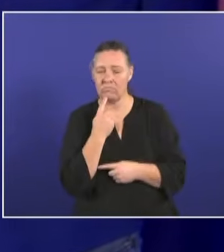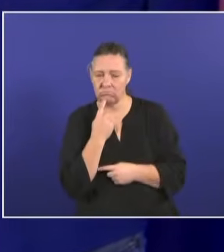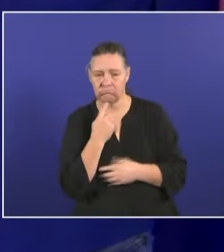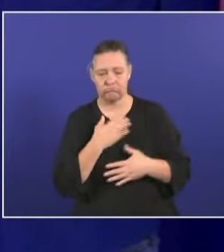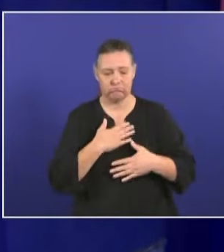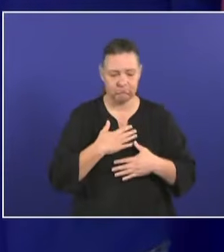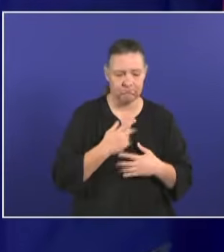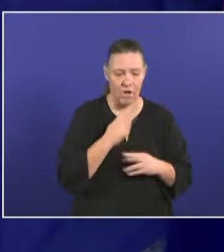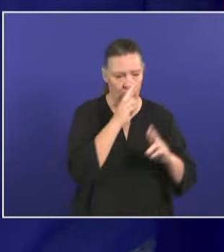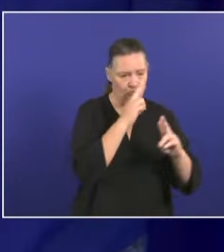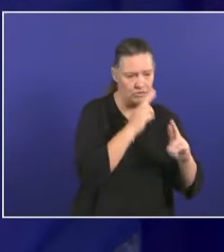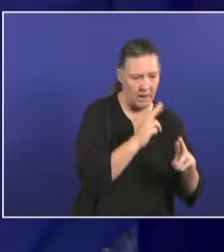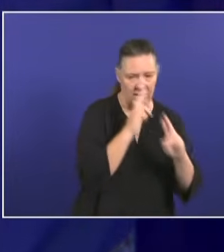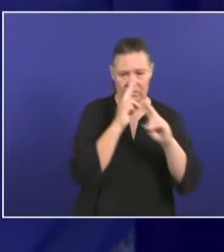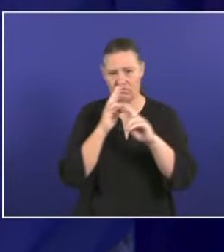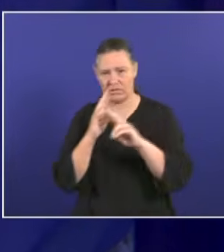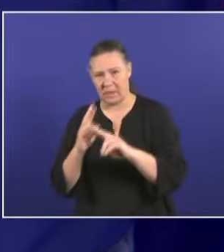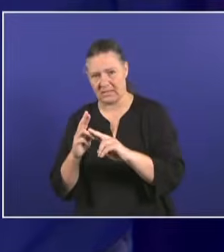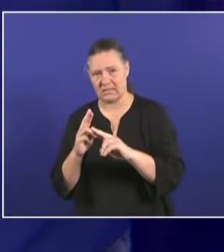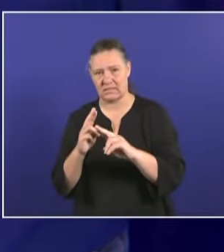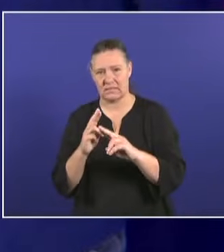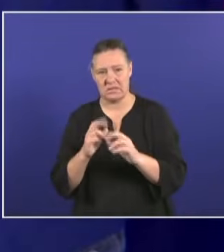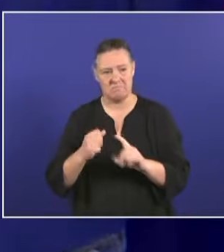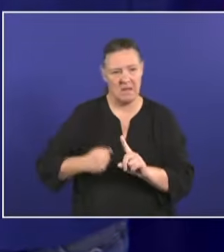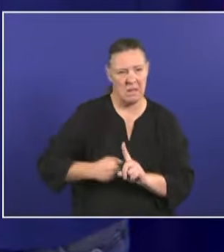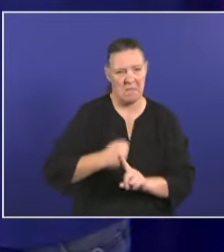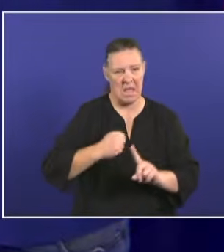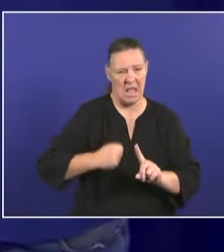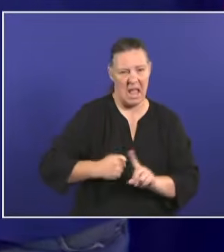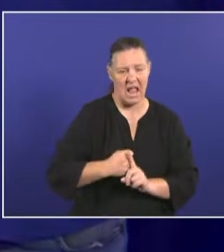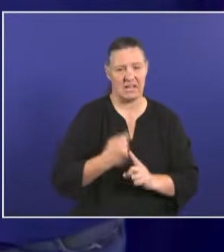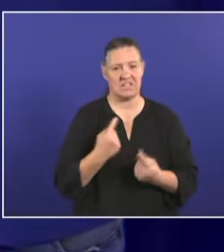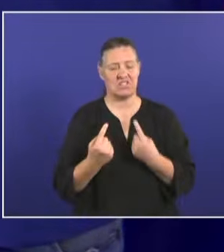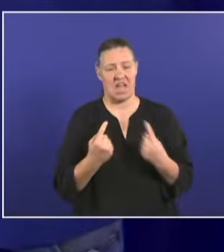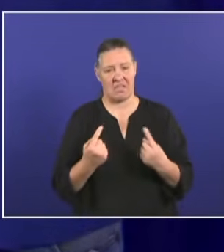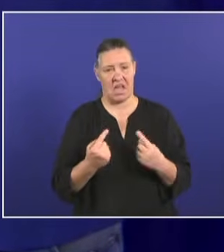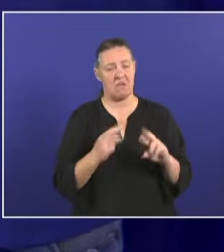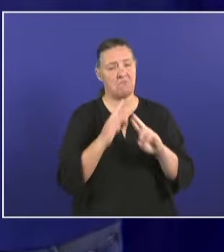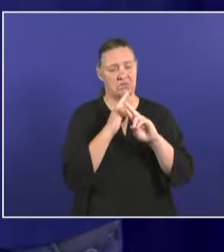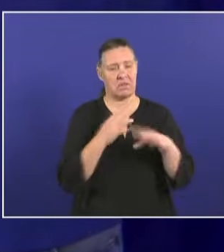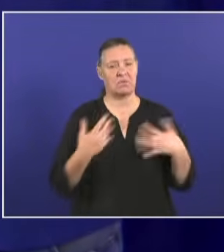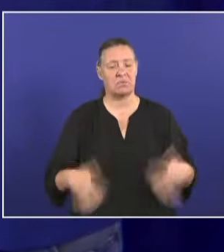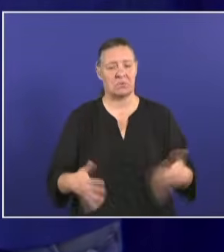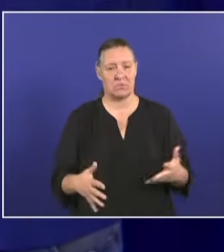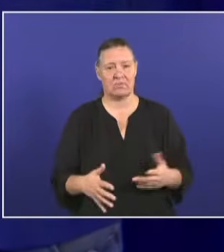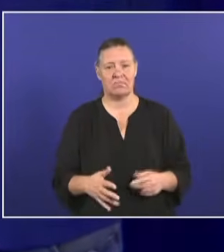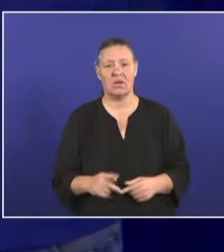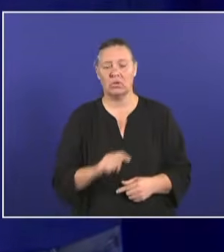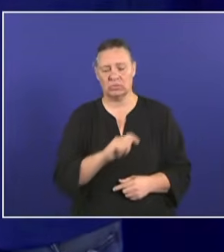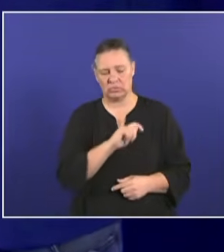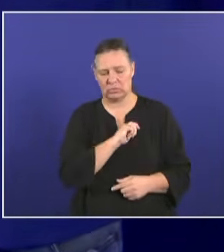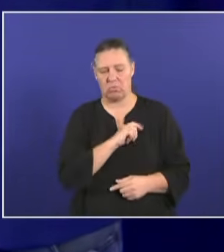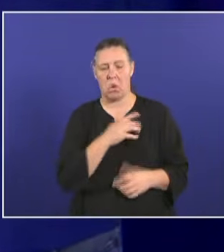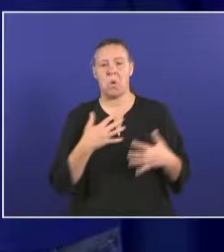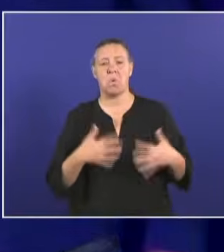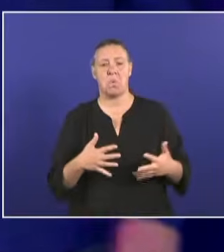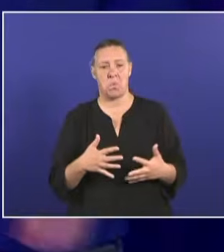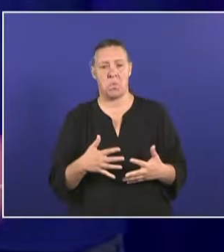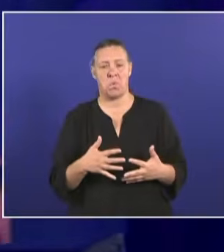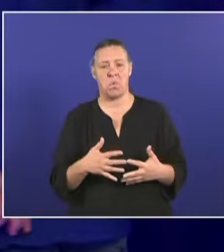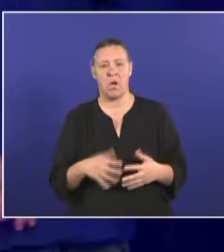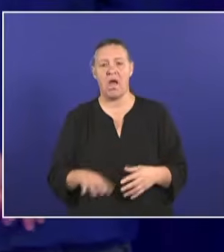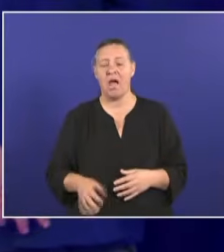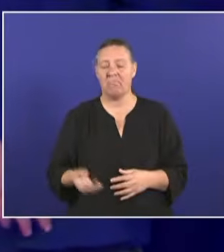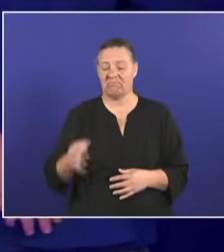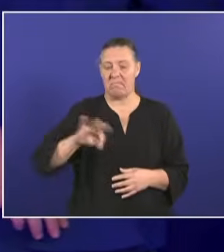collegial, respectful, and thorough campaigning. They have both been a true credit to this